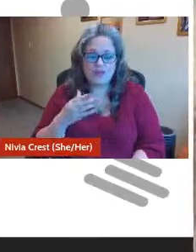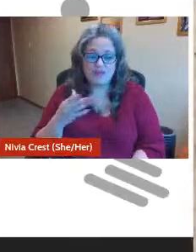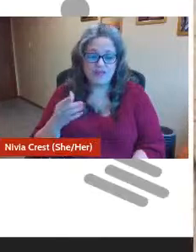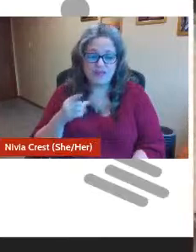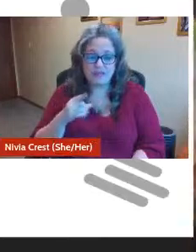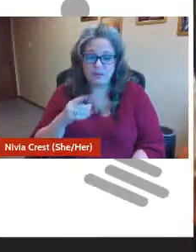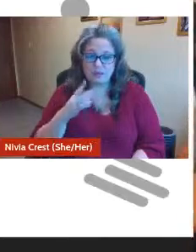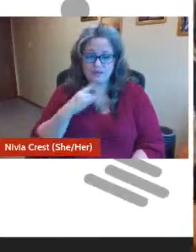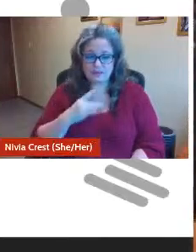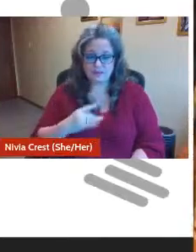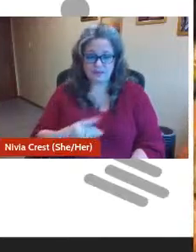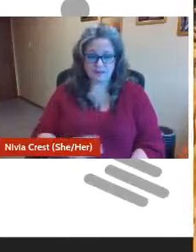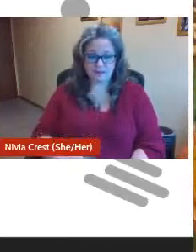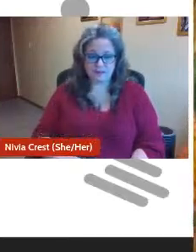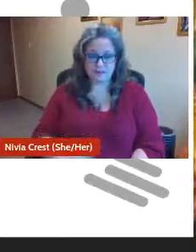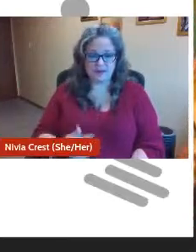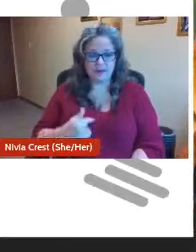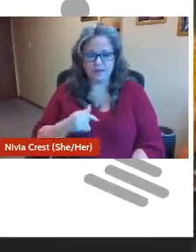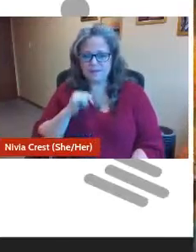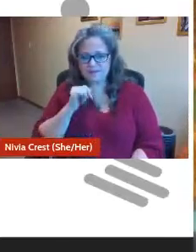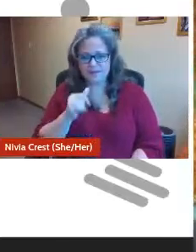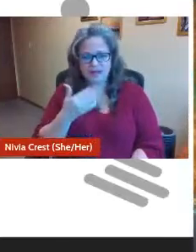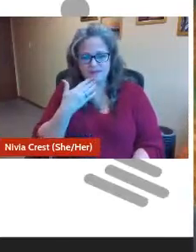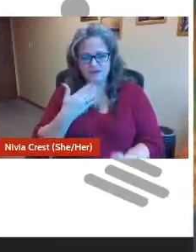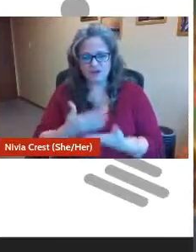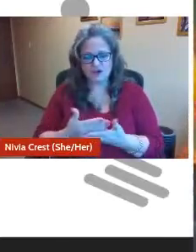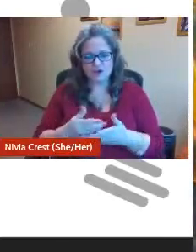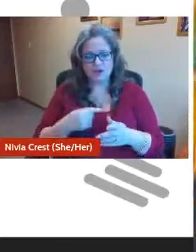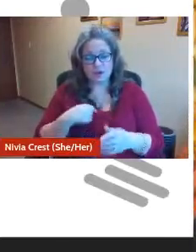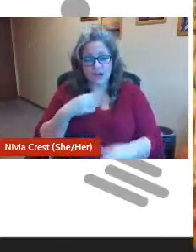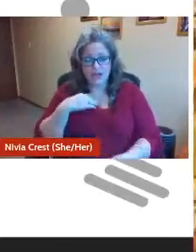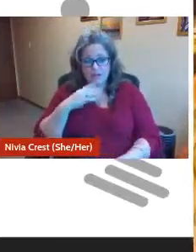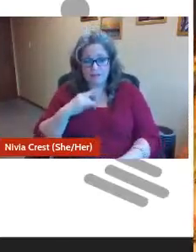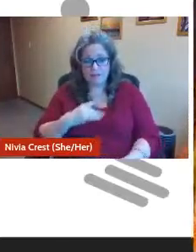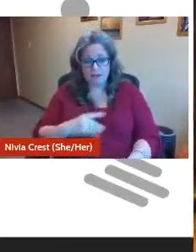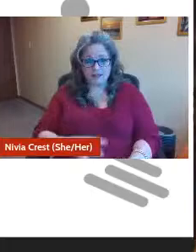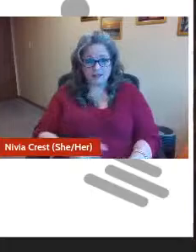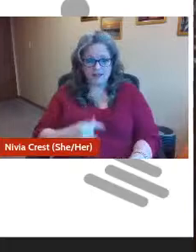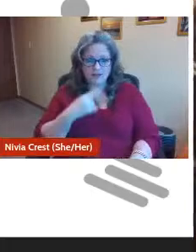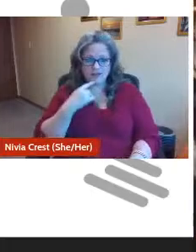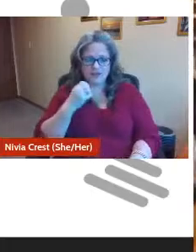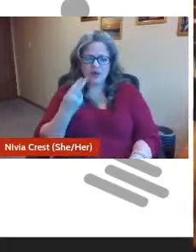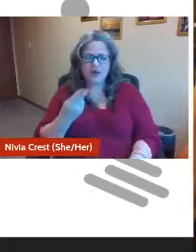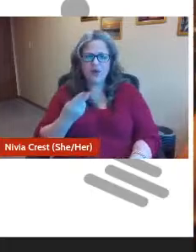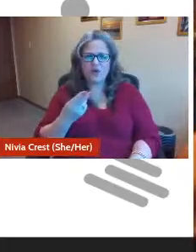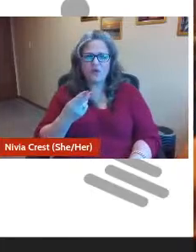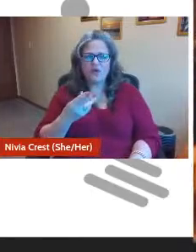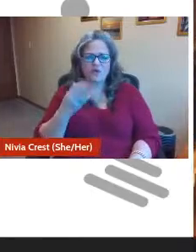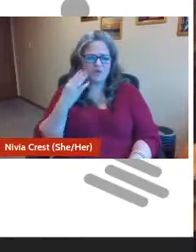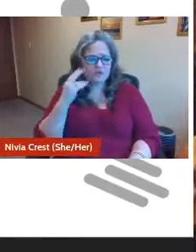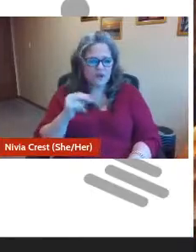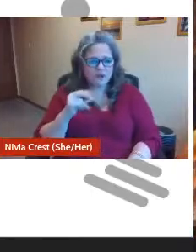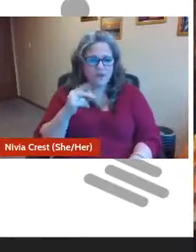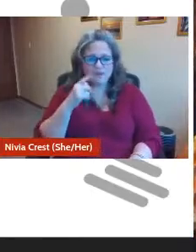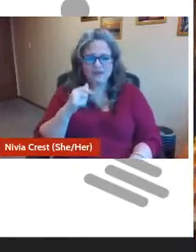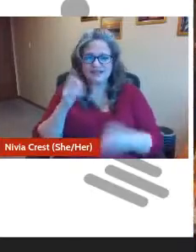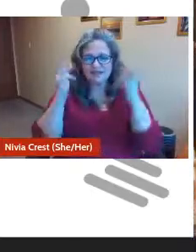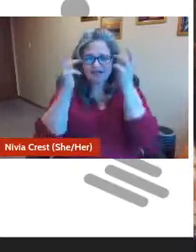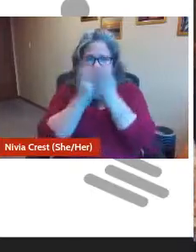buttoned up all the way down the back. Yeah. So when I would do buttons, I would be like, oh, Lord, because you got to fit them just